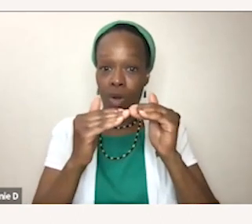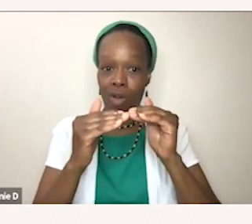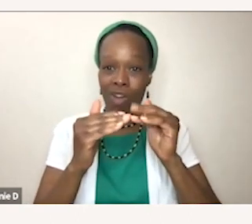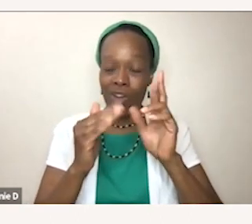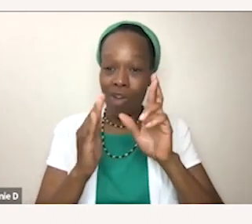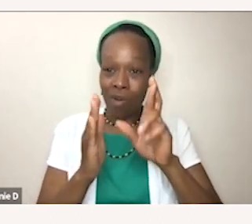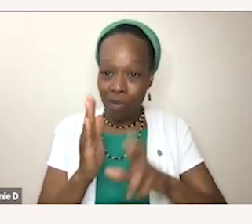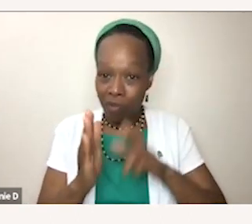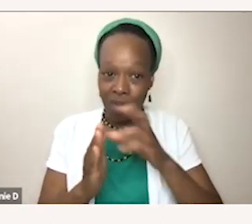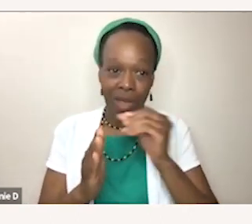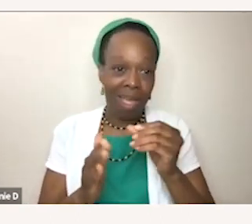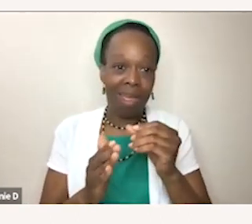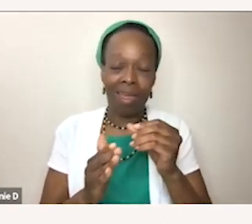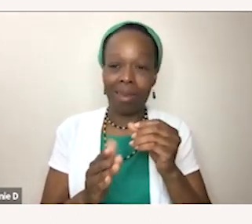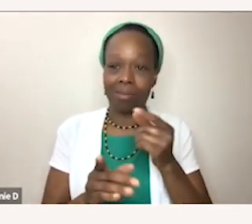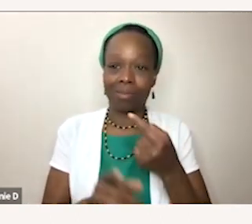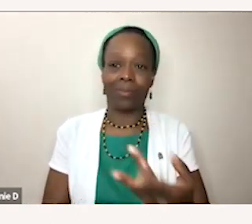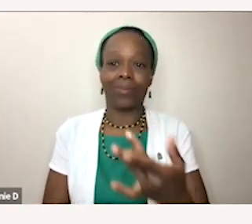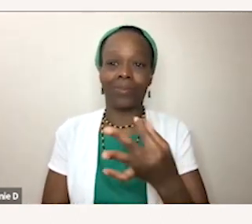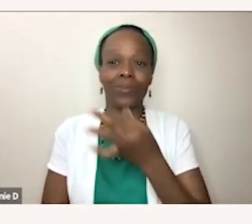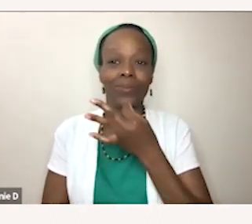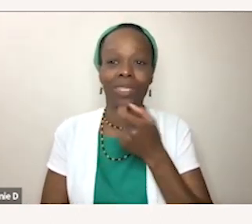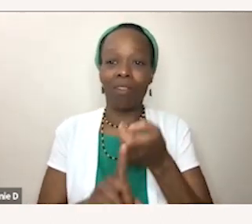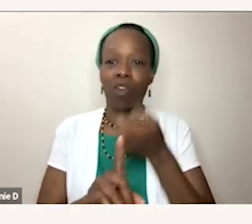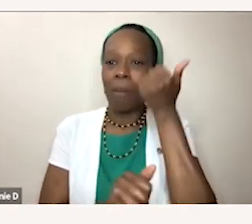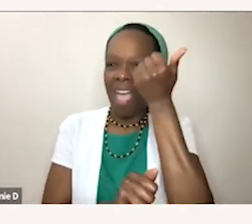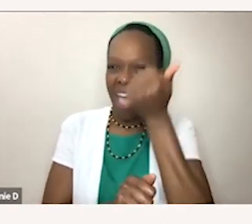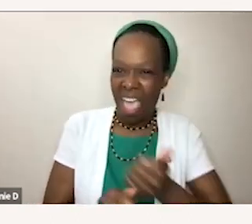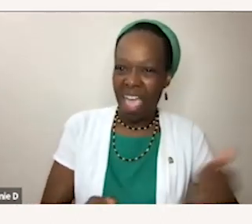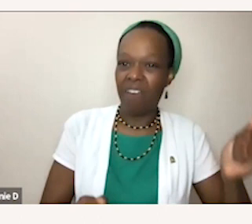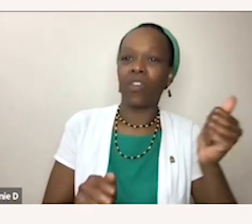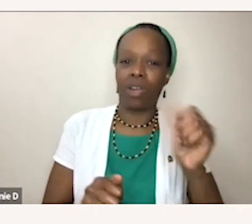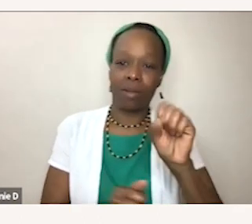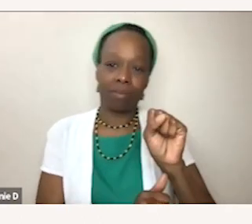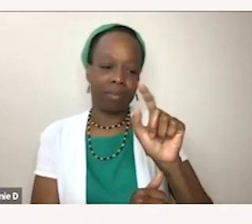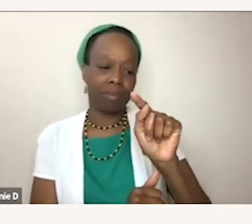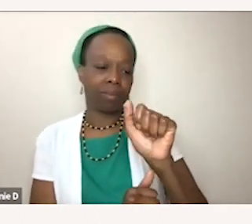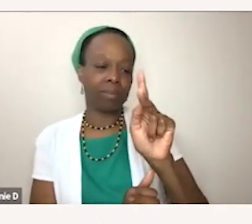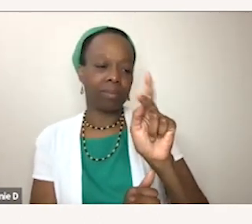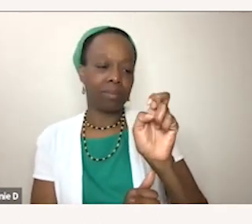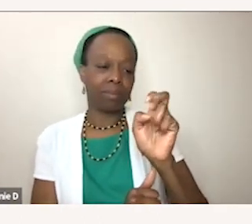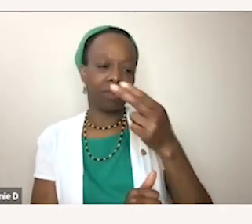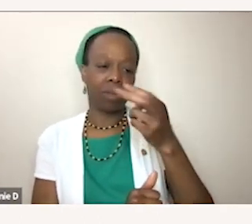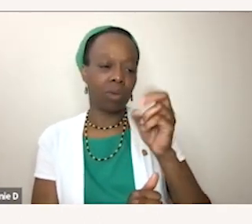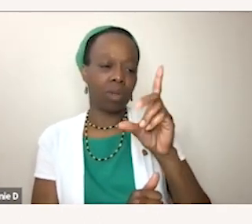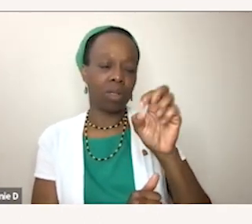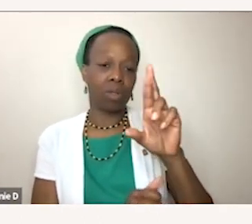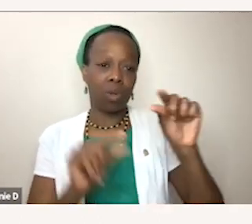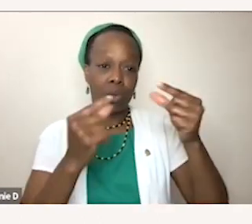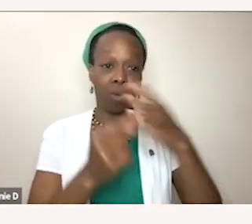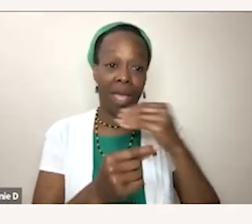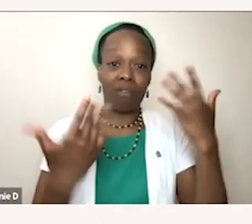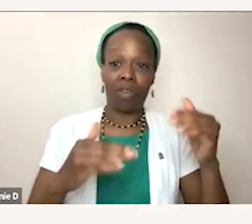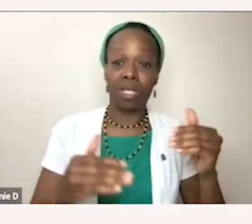from every stakeholder group. And we've also co-developed 84 lesson